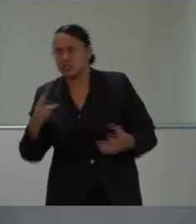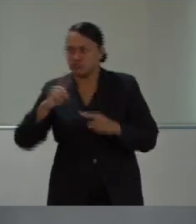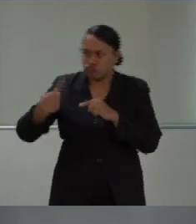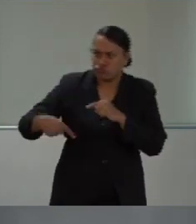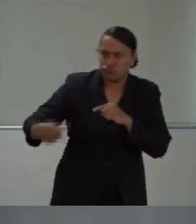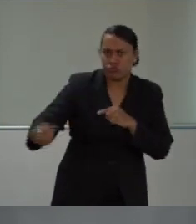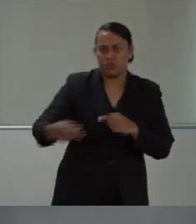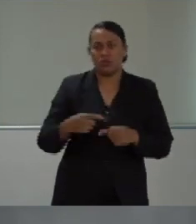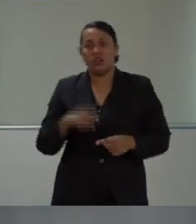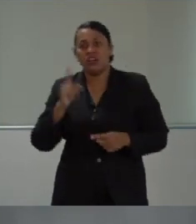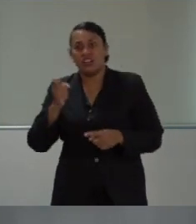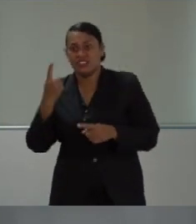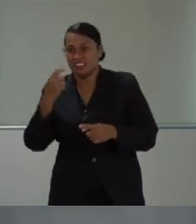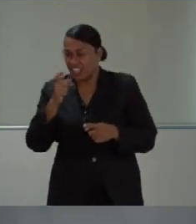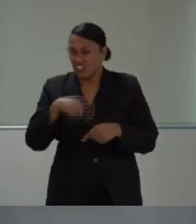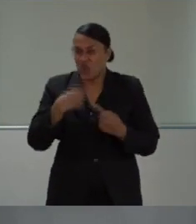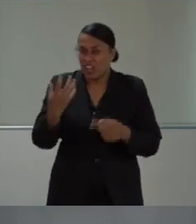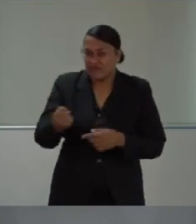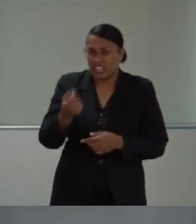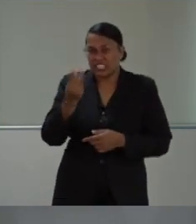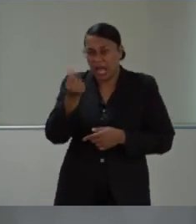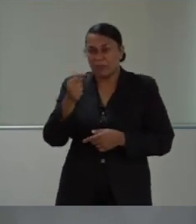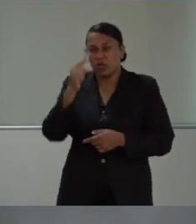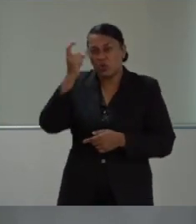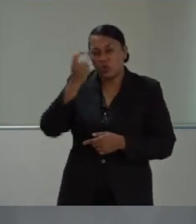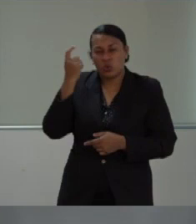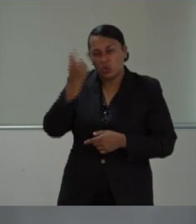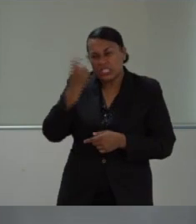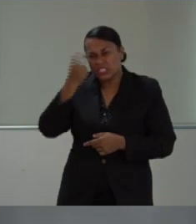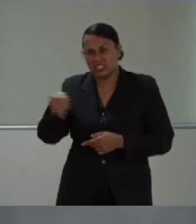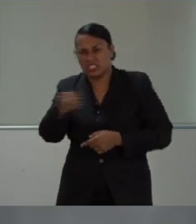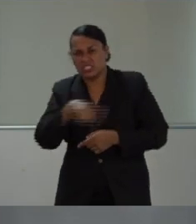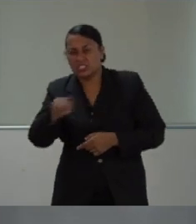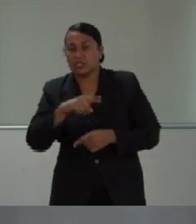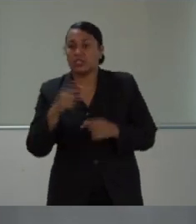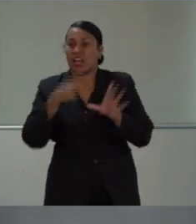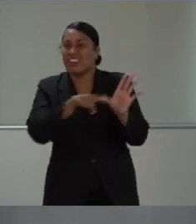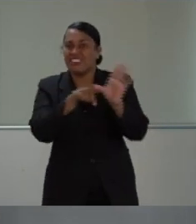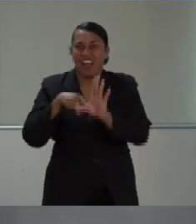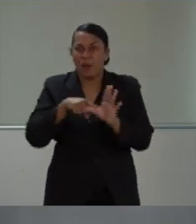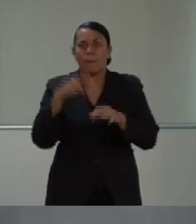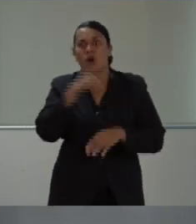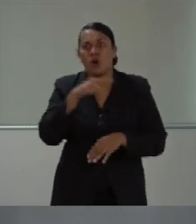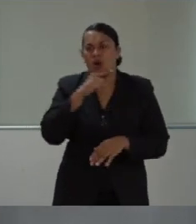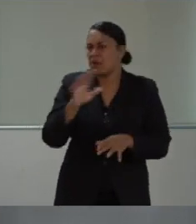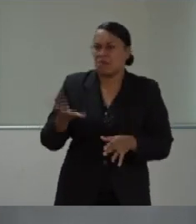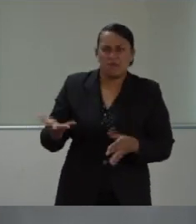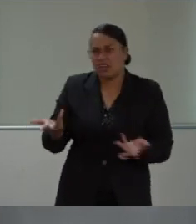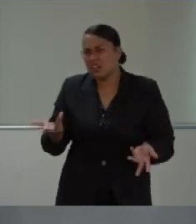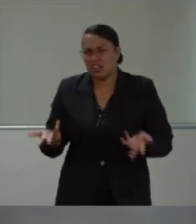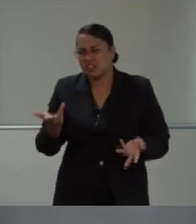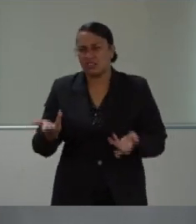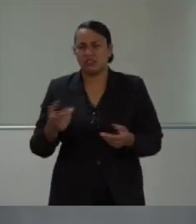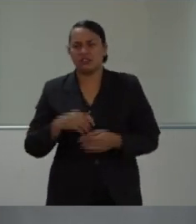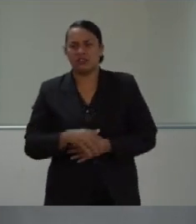by social media, allegations that teenagers or young boys may have